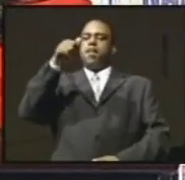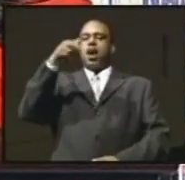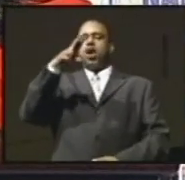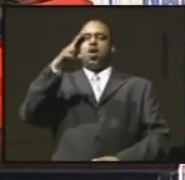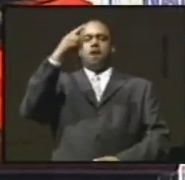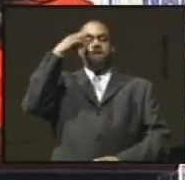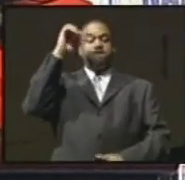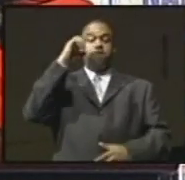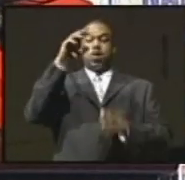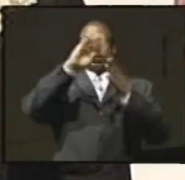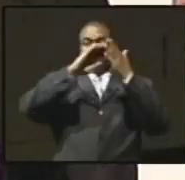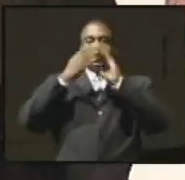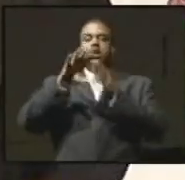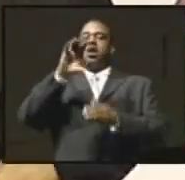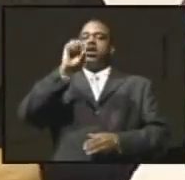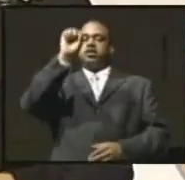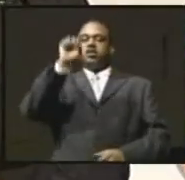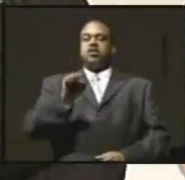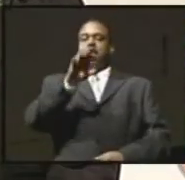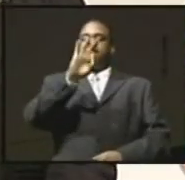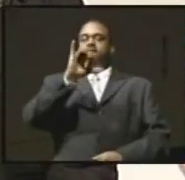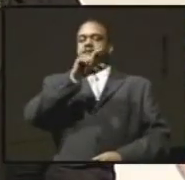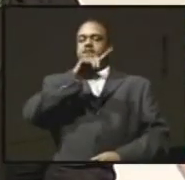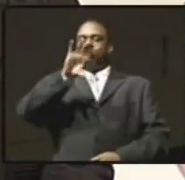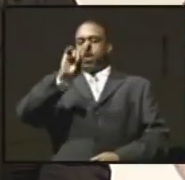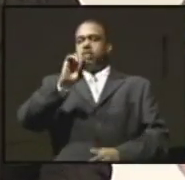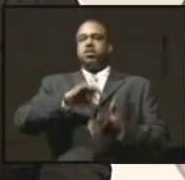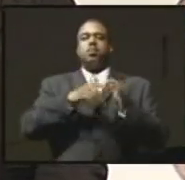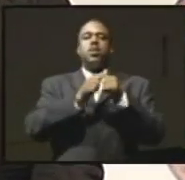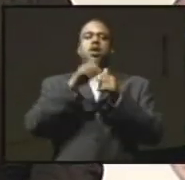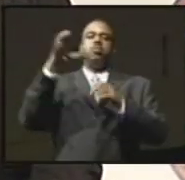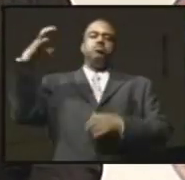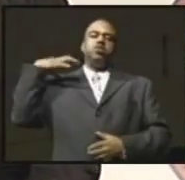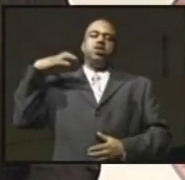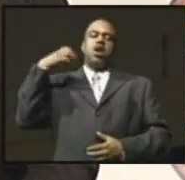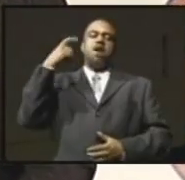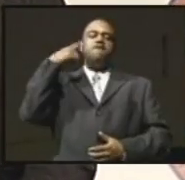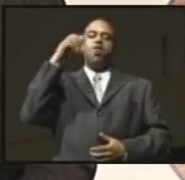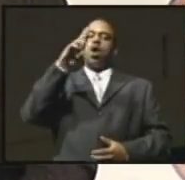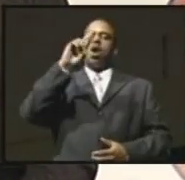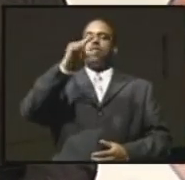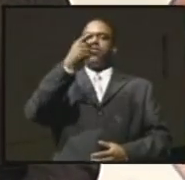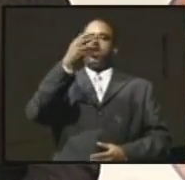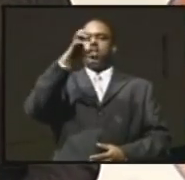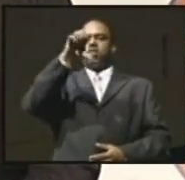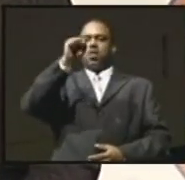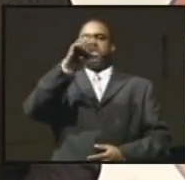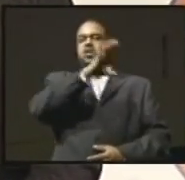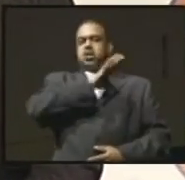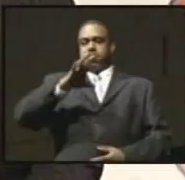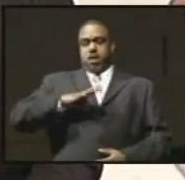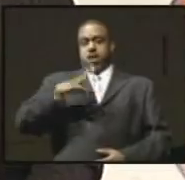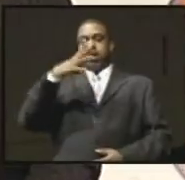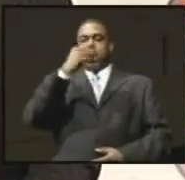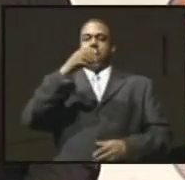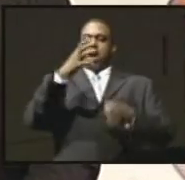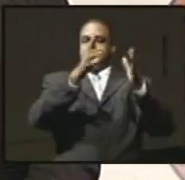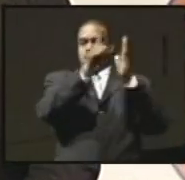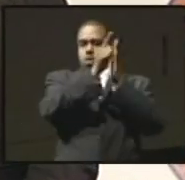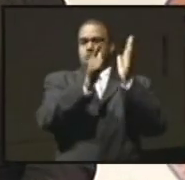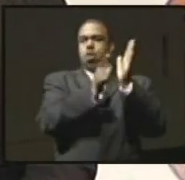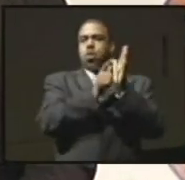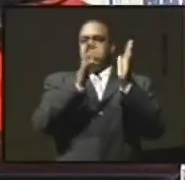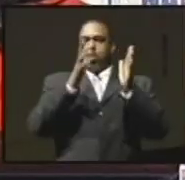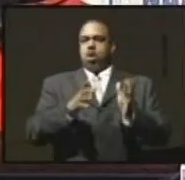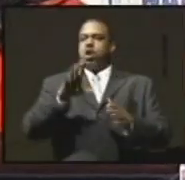Attorney Kalila Spencer, Chair of the Legal Redress Committee, and Attorney of Honigman Miller Schwartz &